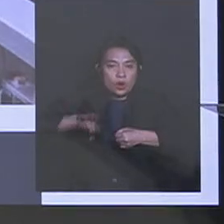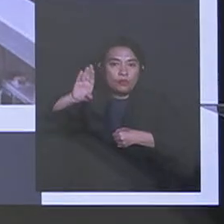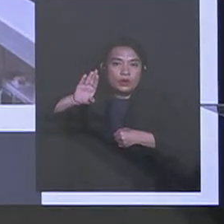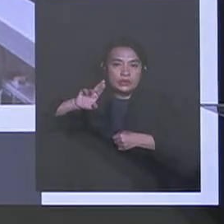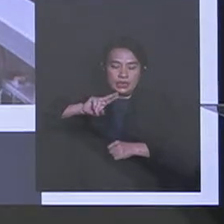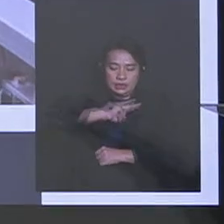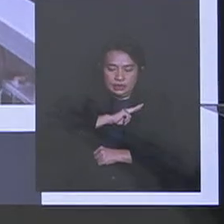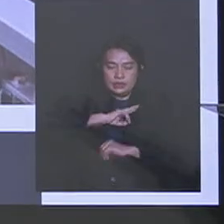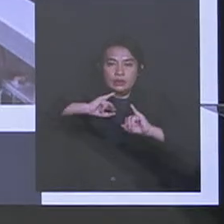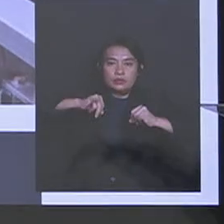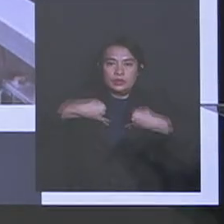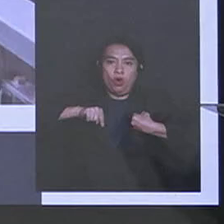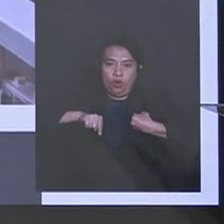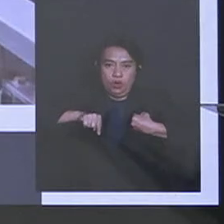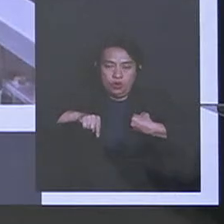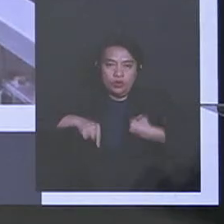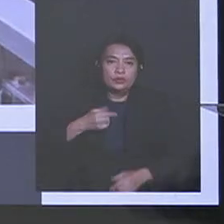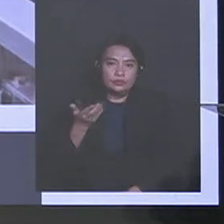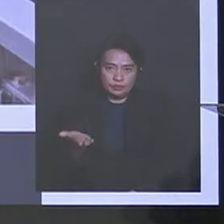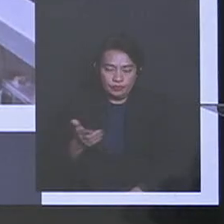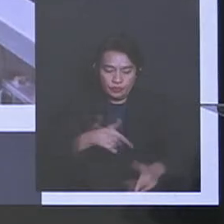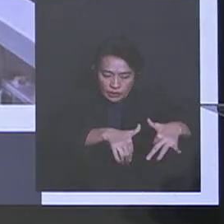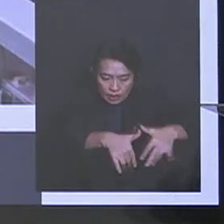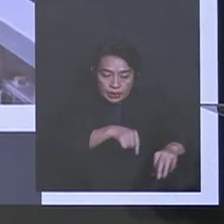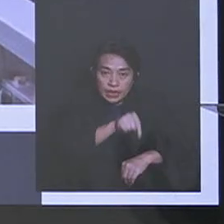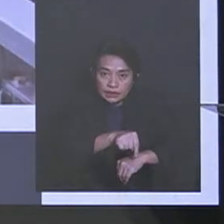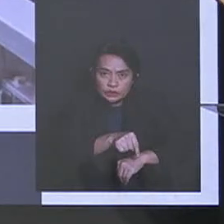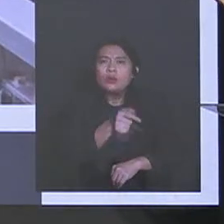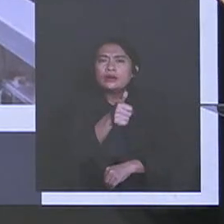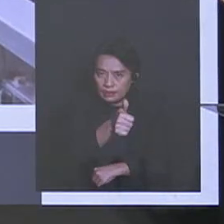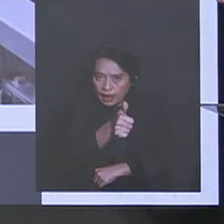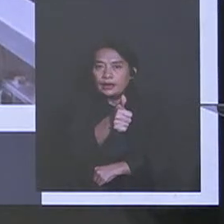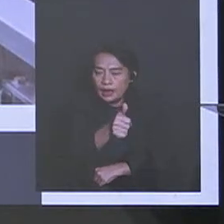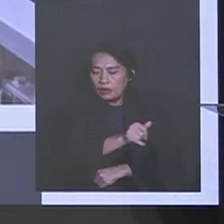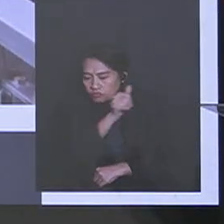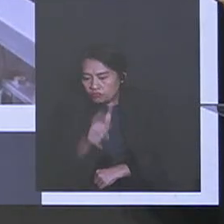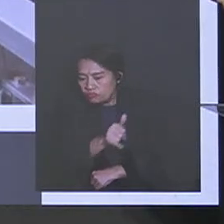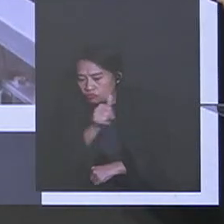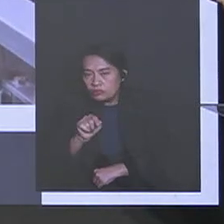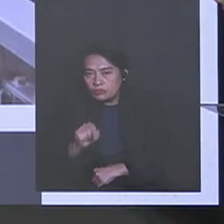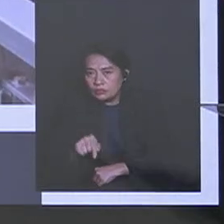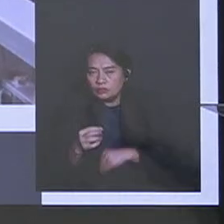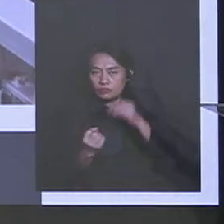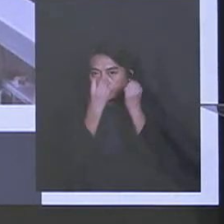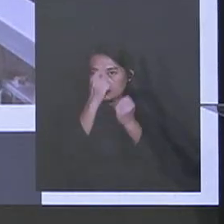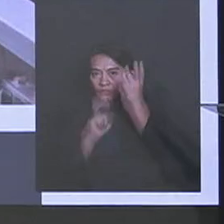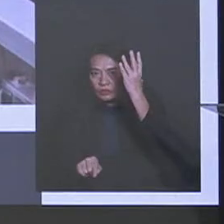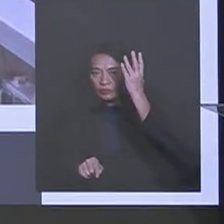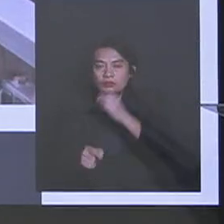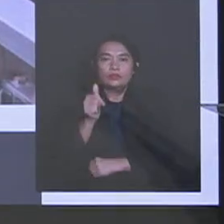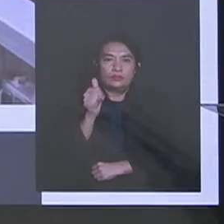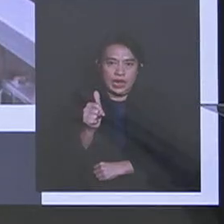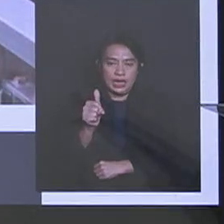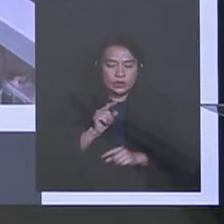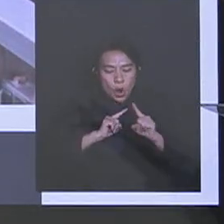public. And there are guidelines that are put in place and negotiated with the city as to how this space